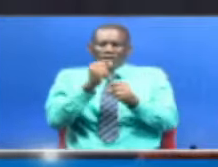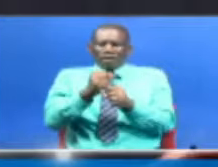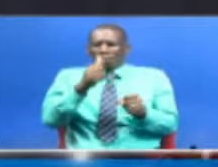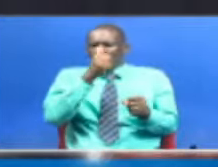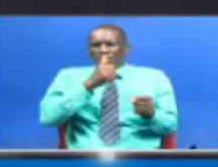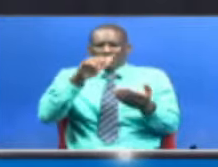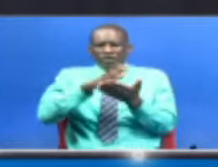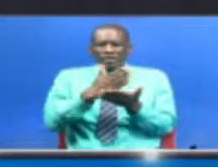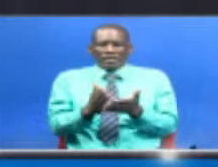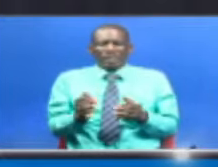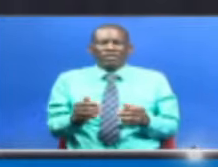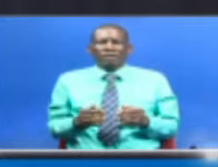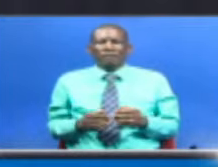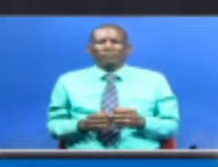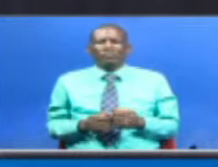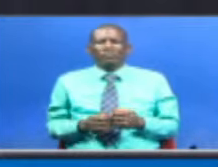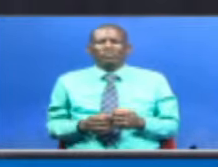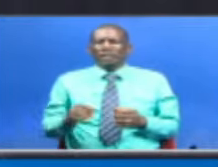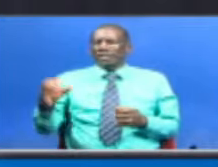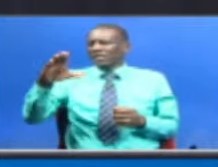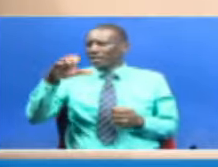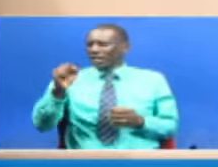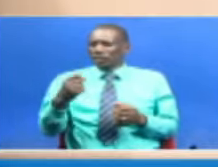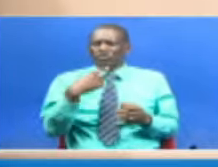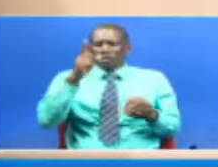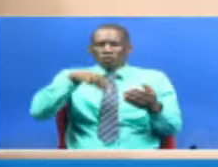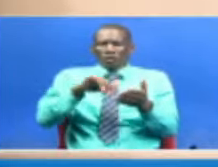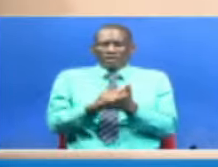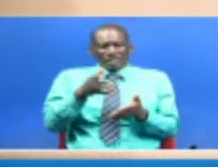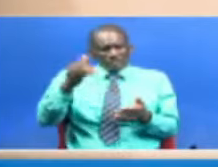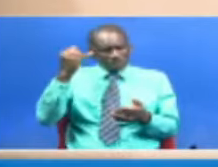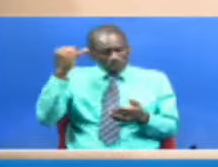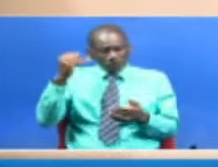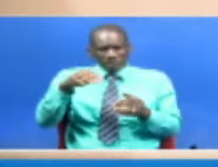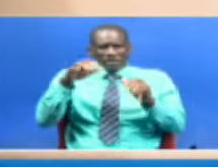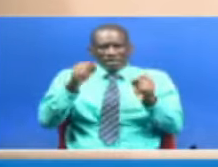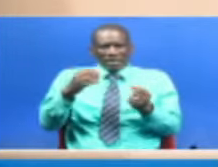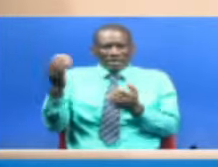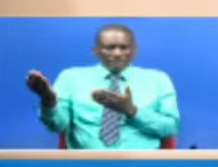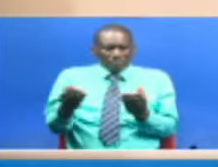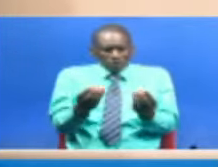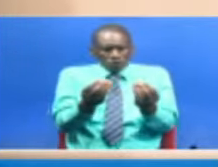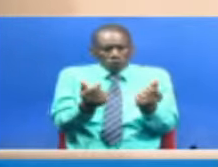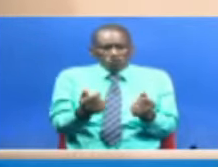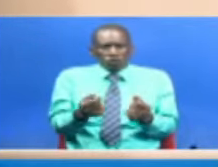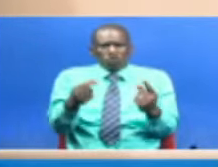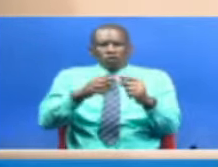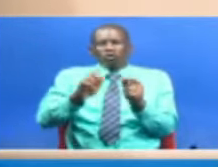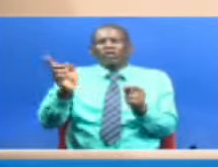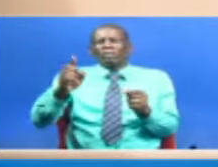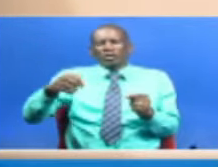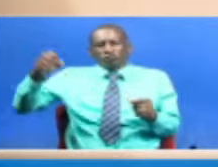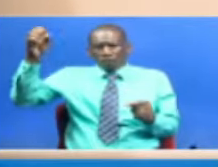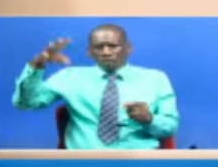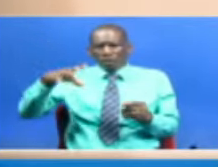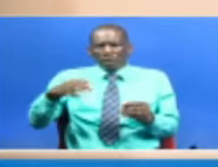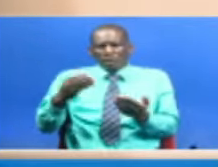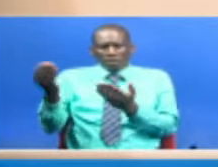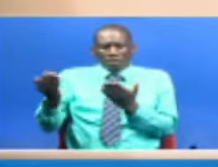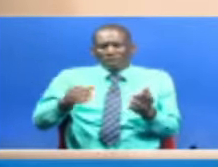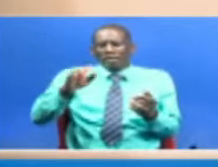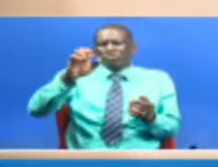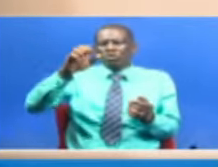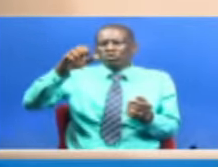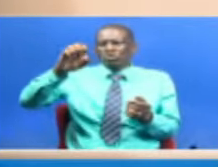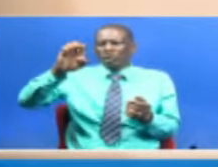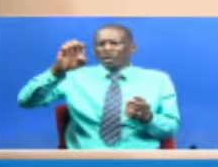make money through wheeling. You've mentioned that these innovators can bring these solutions to the ministry, bring them to EPRA